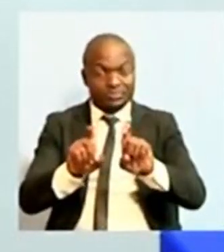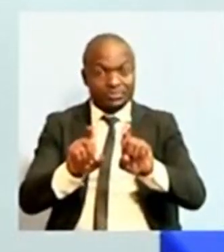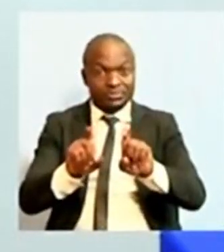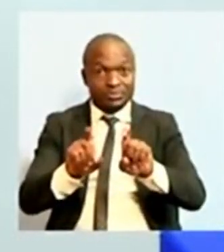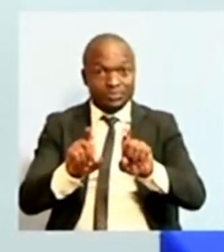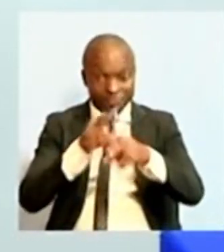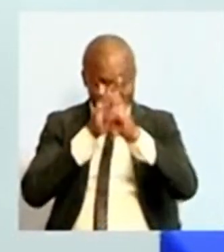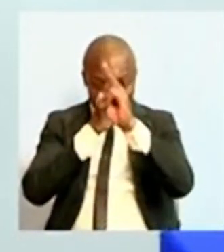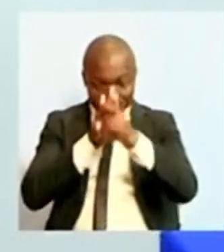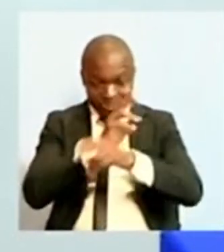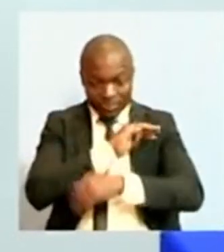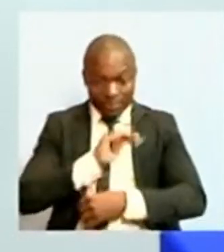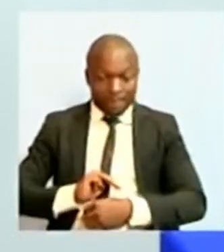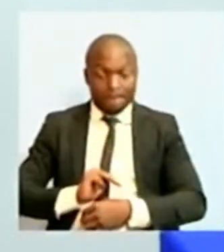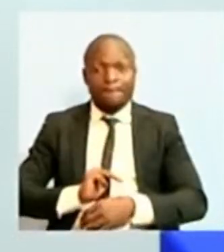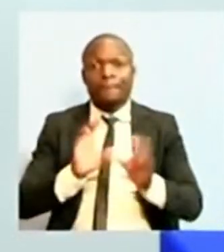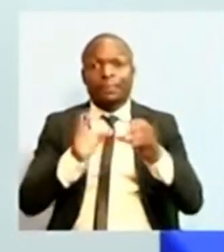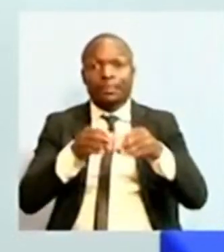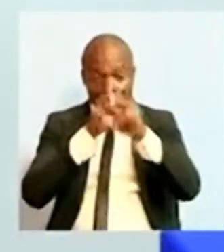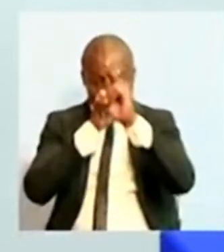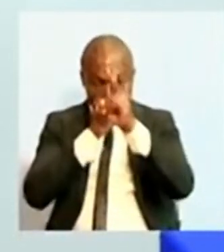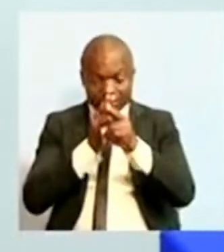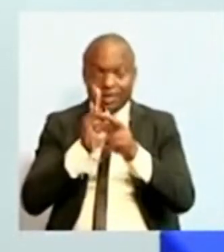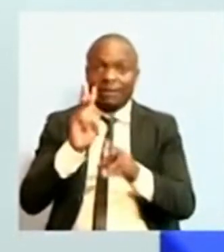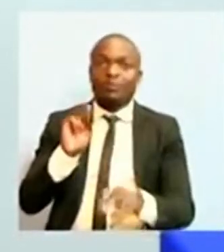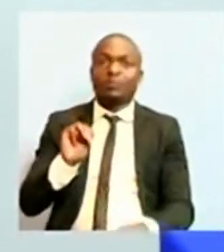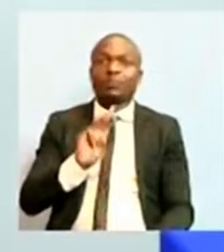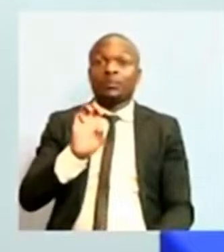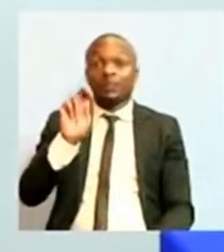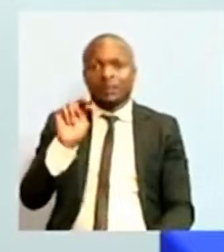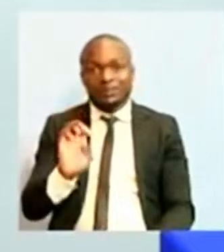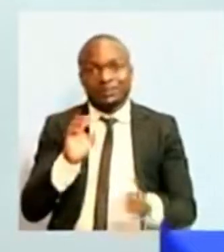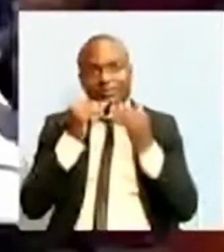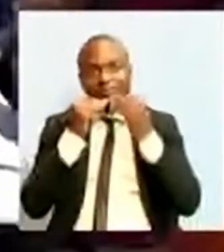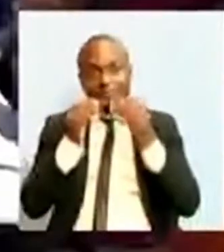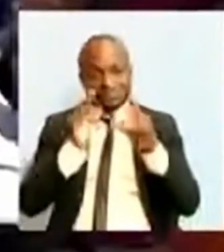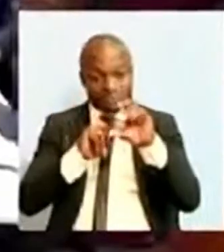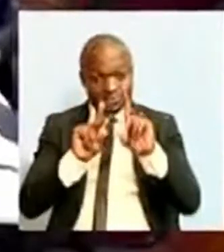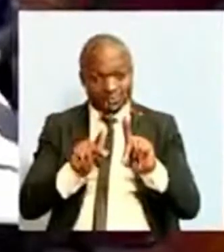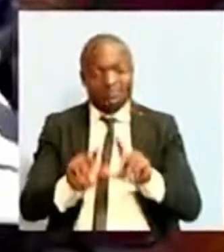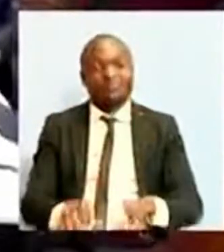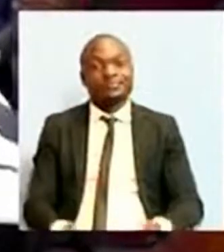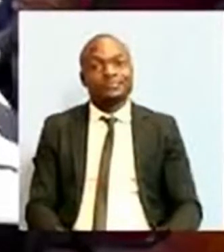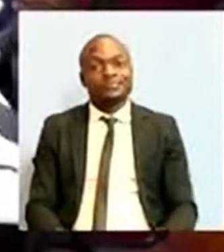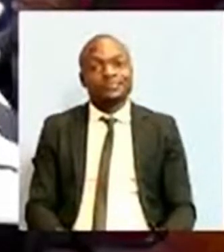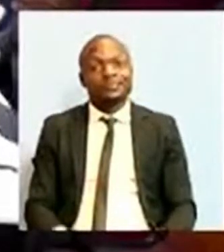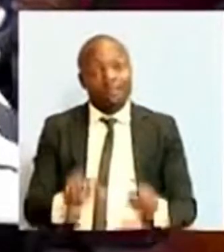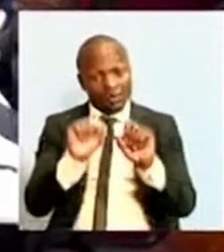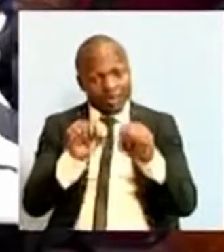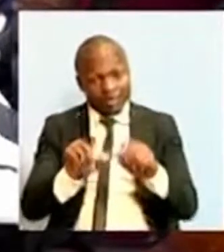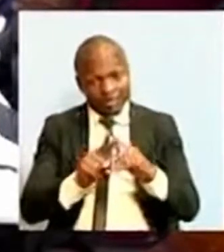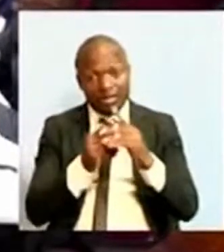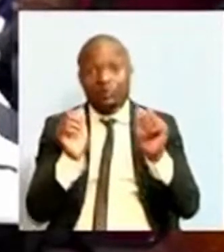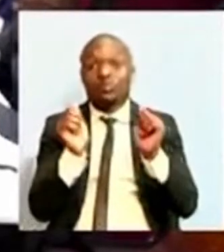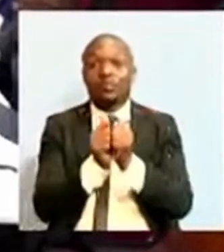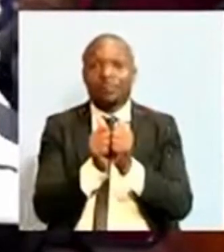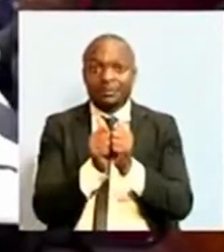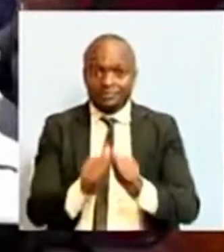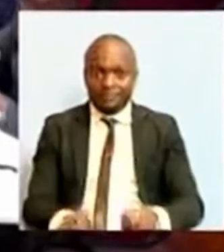from honorable members of the committee. Honorable Mwene. Thank you so much, Chair. Chair, we can start with